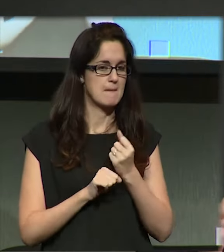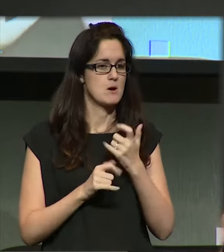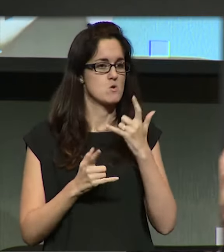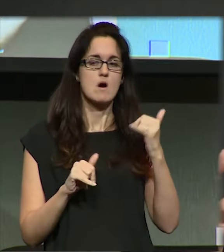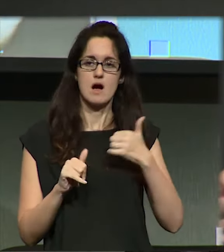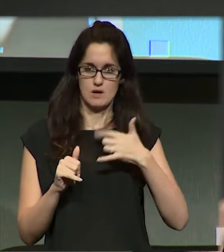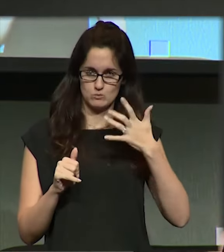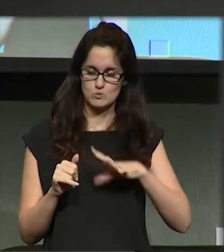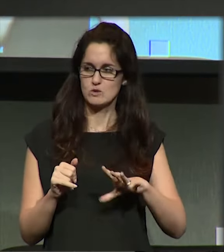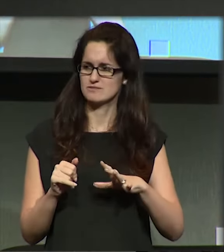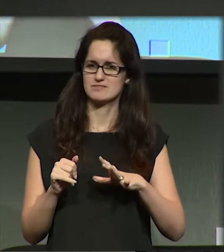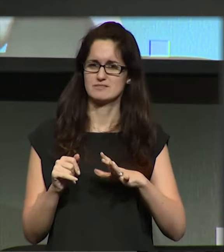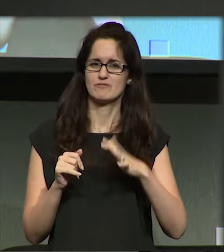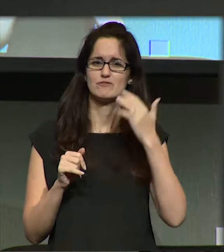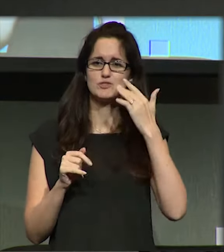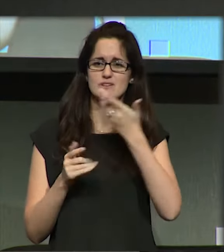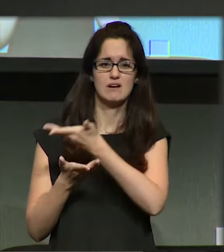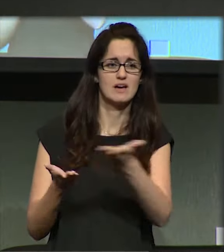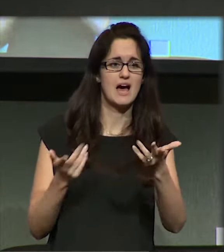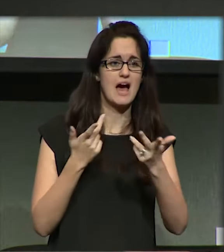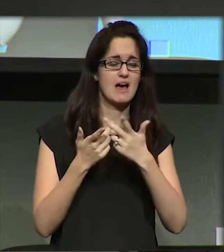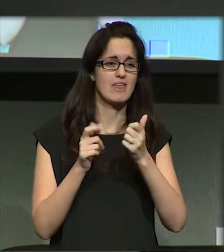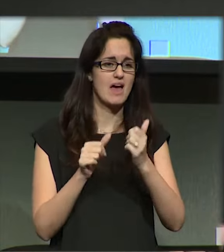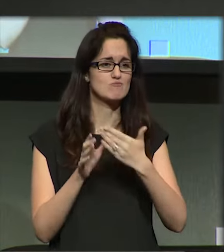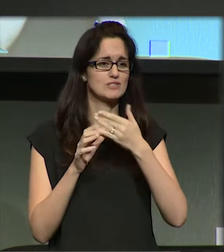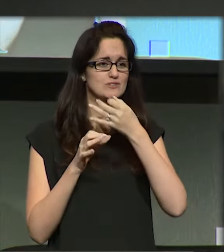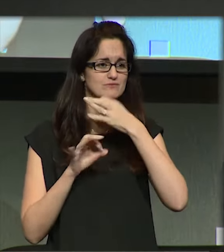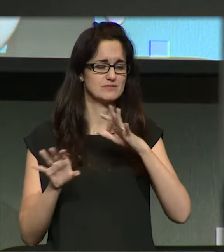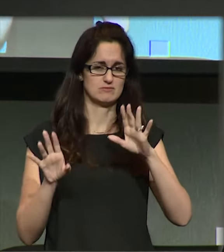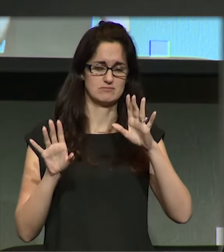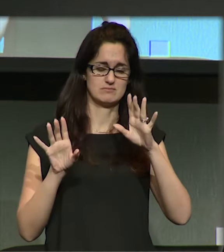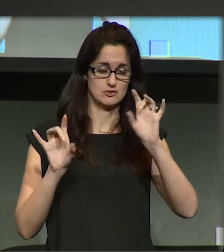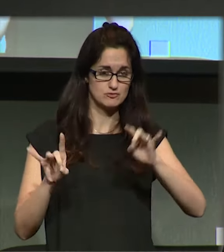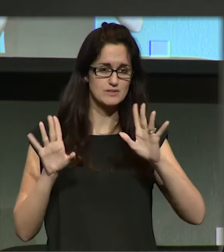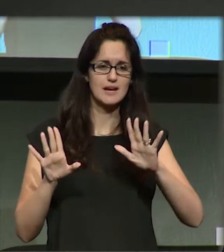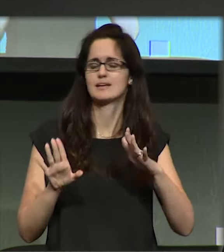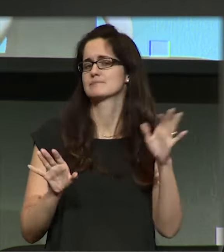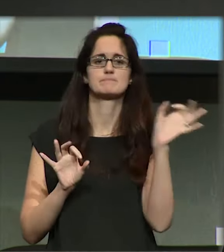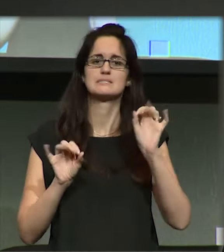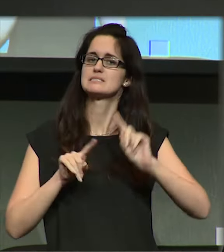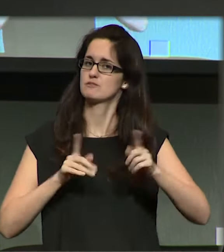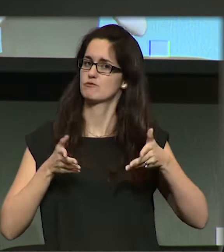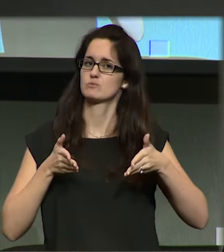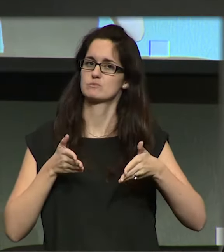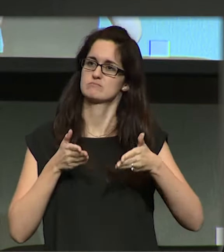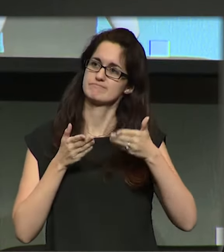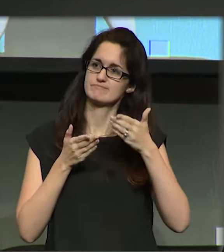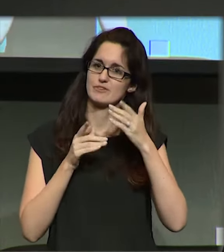to change expectations of Aboriginal kids right across Australia. So that's what I set about doing